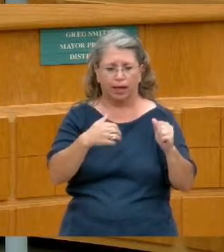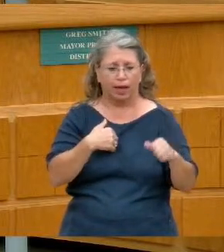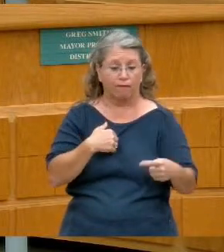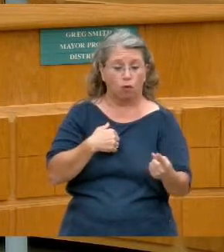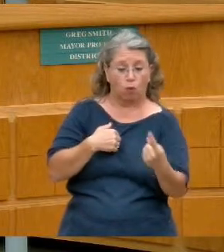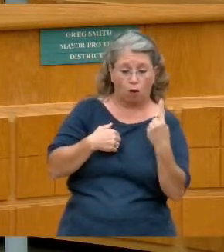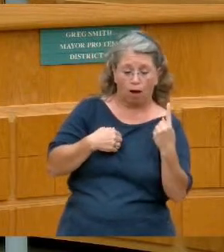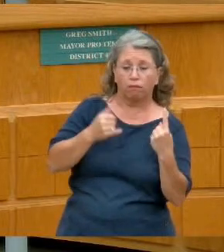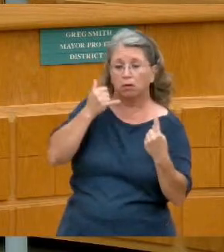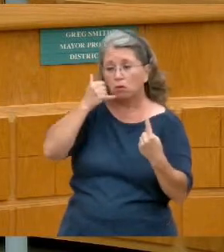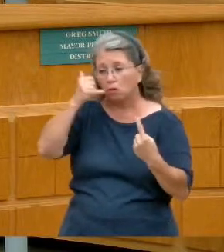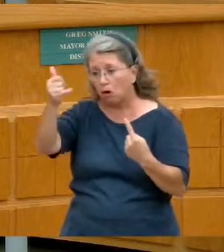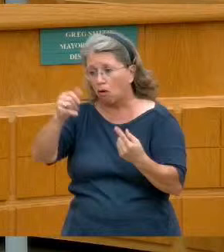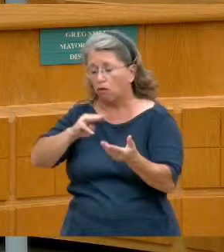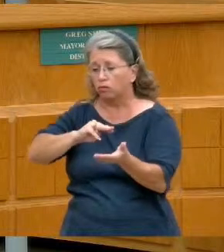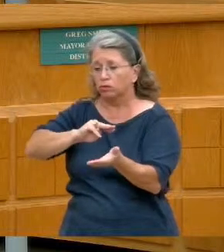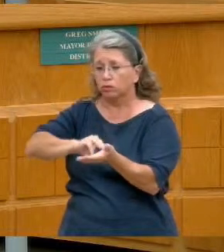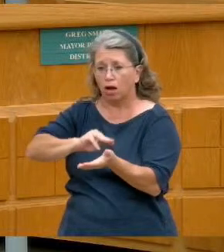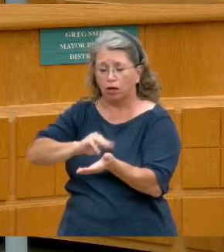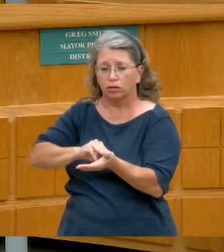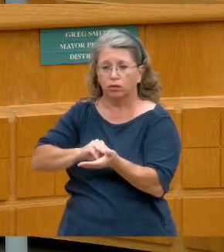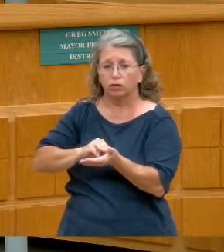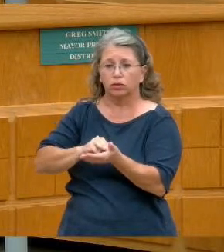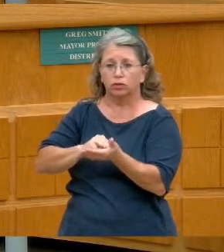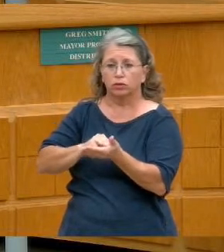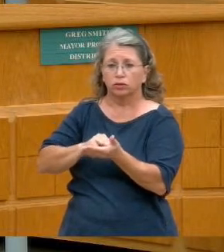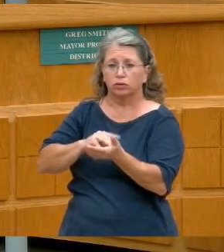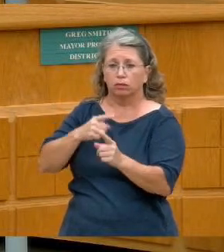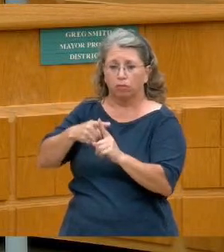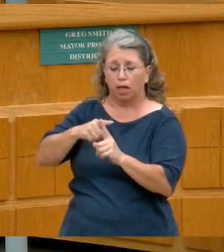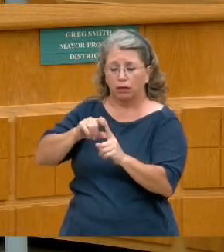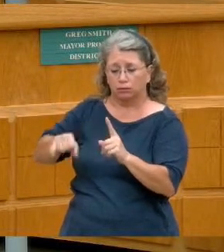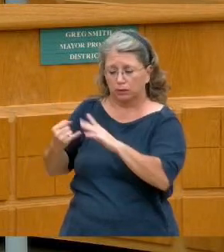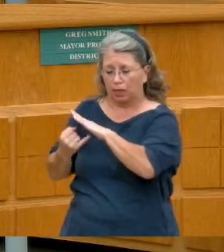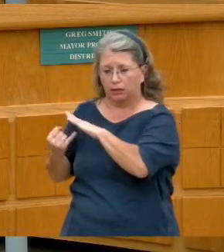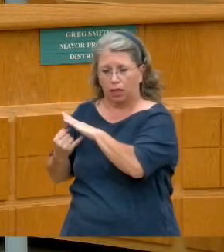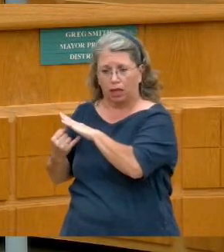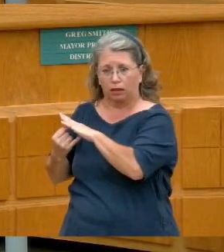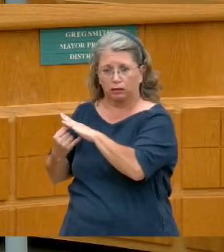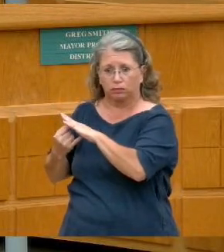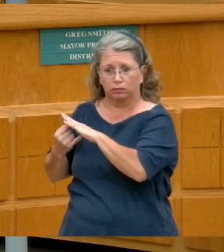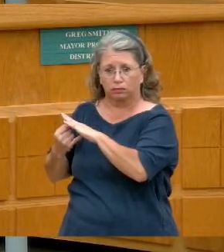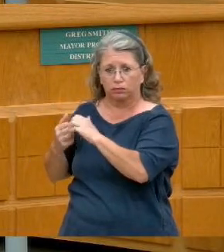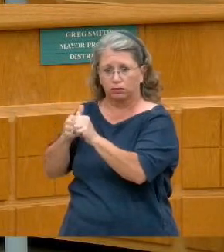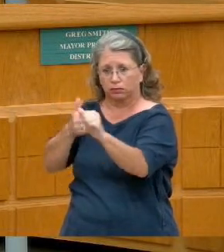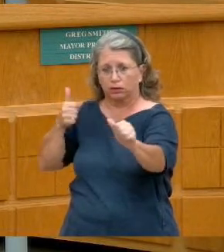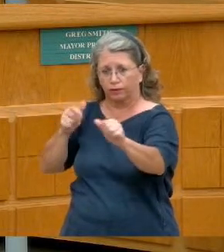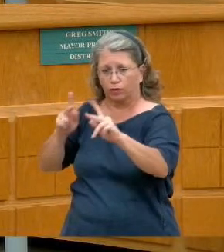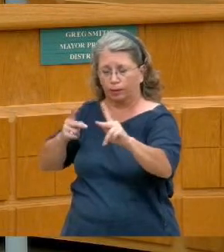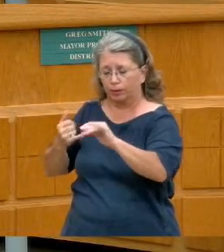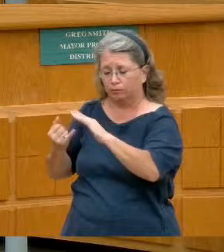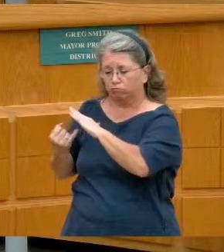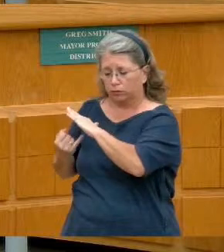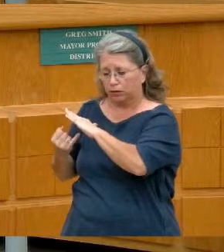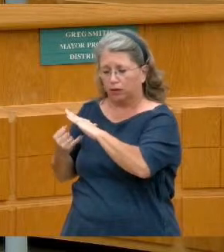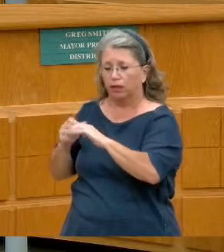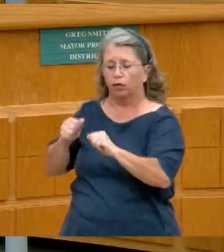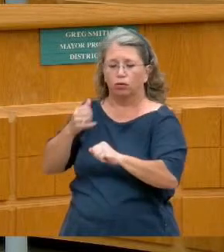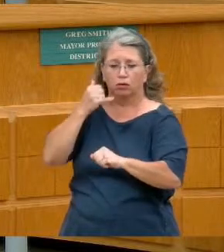medical professional, call your doctor, and get advice. You can call the hotline for COVID